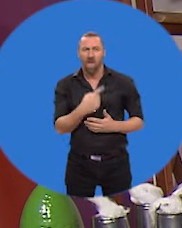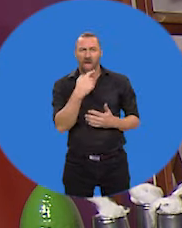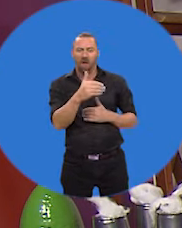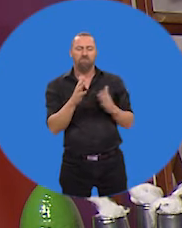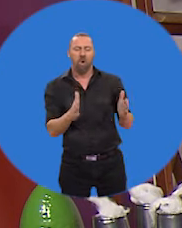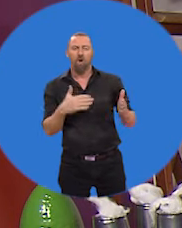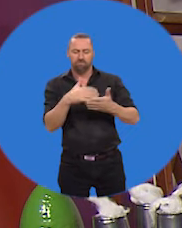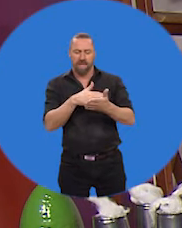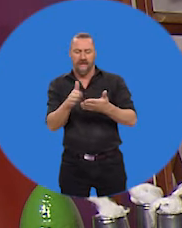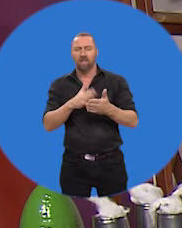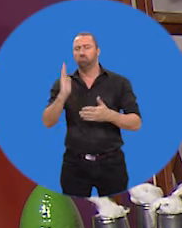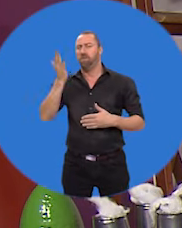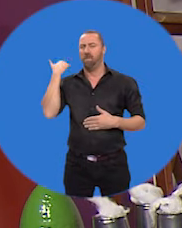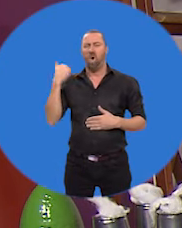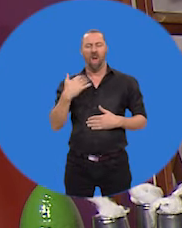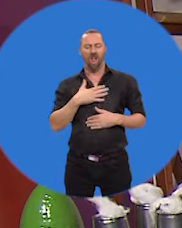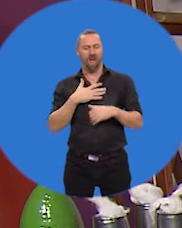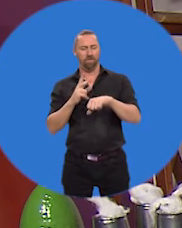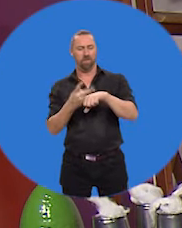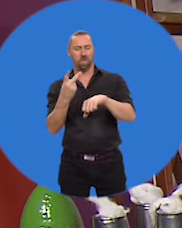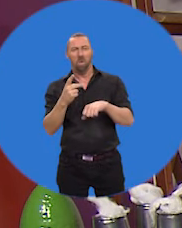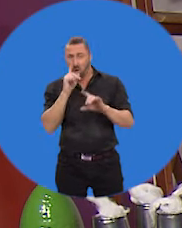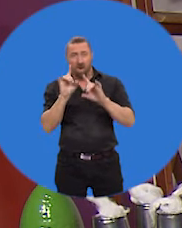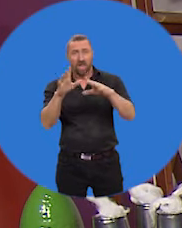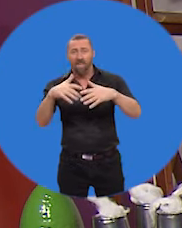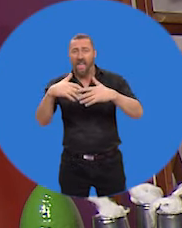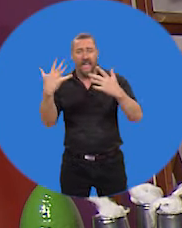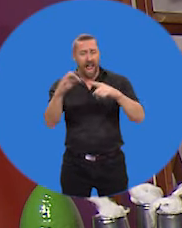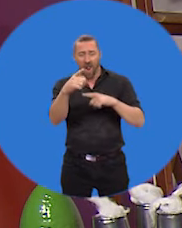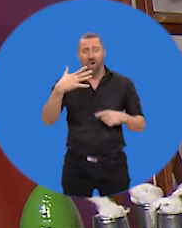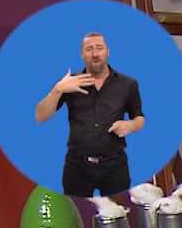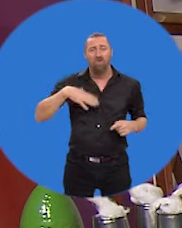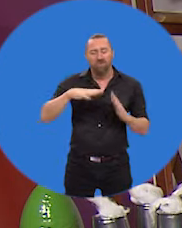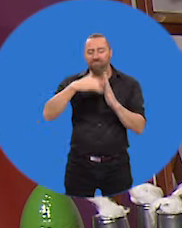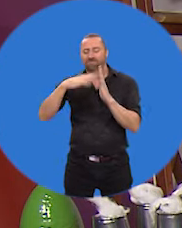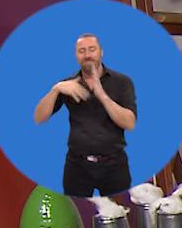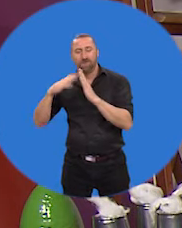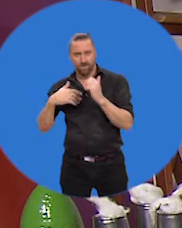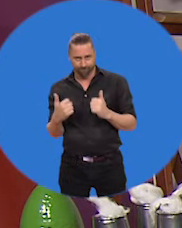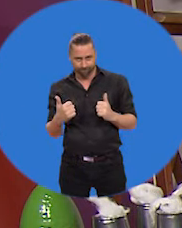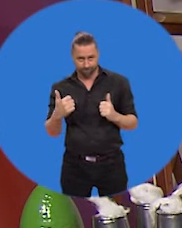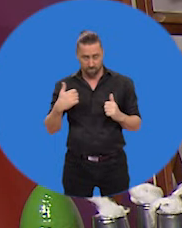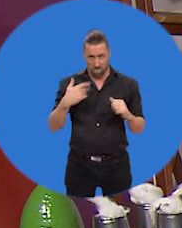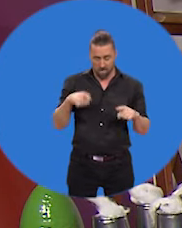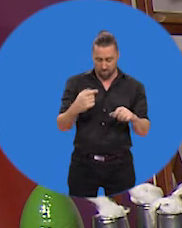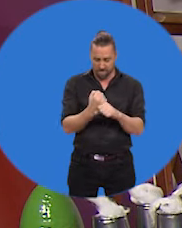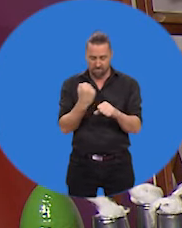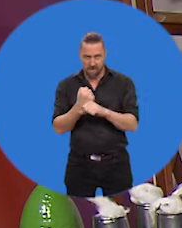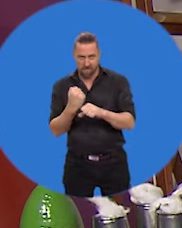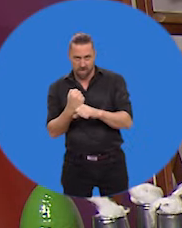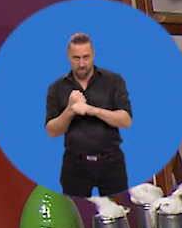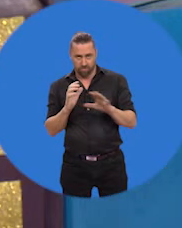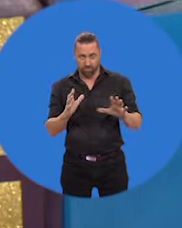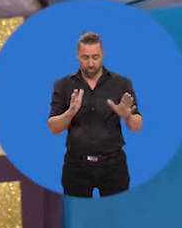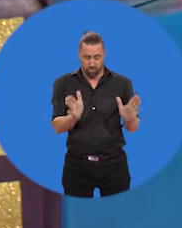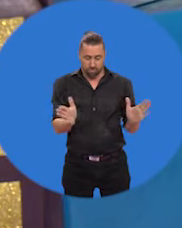mine earlier, so they're nice and dry, and I've chosen the colour blue, but you can choose whatever colour you like. Next, we're going to get building. This is the fun part. We're